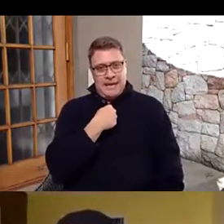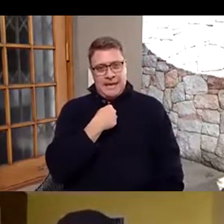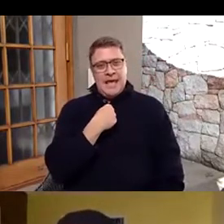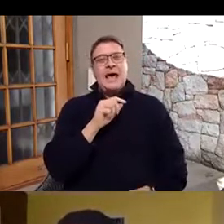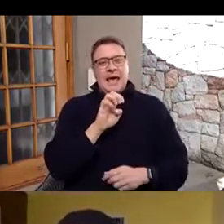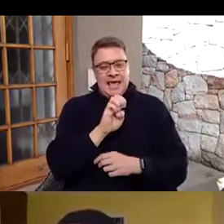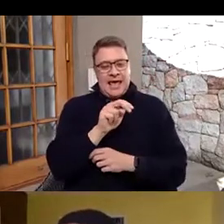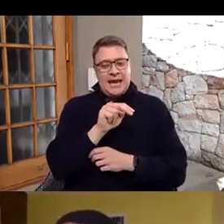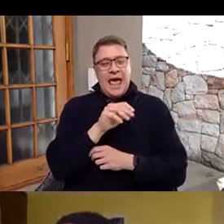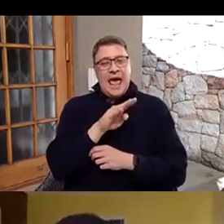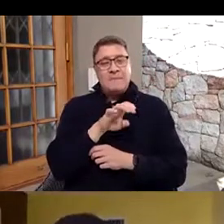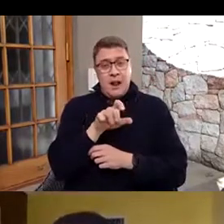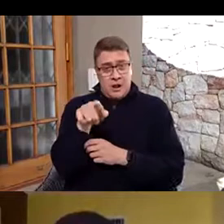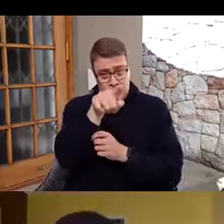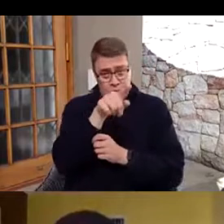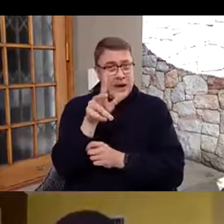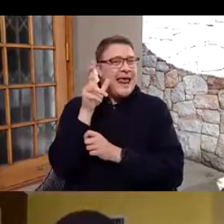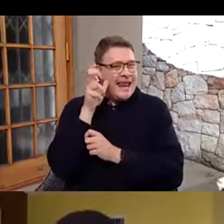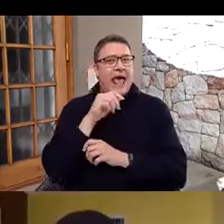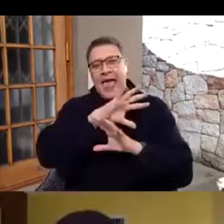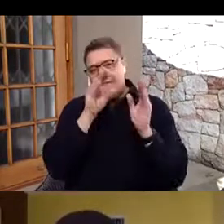hear everything I hear